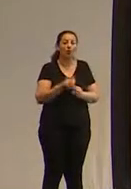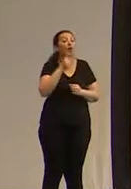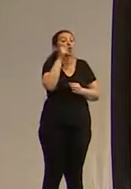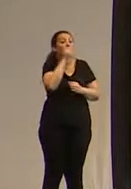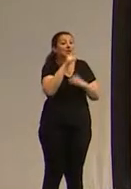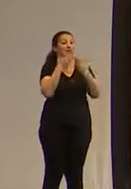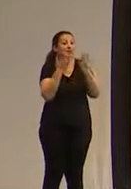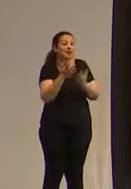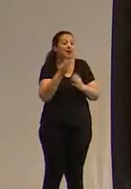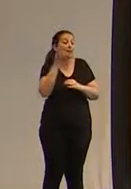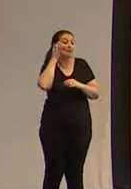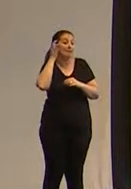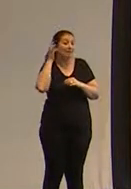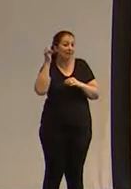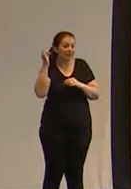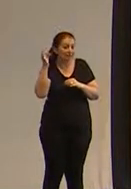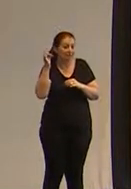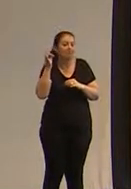now